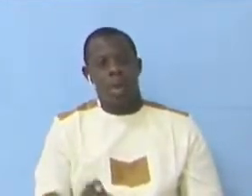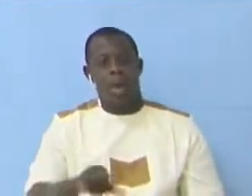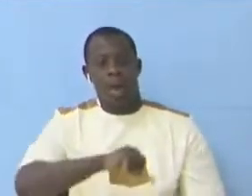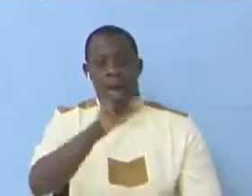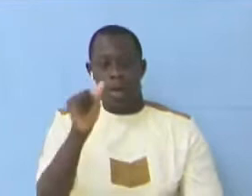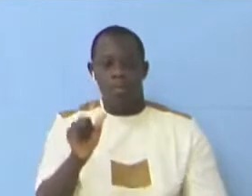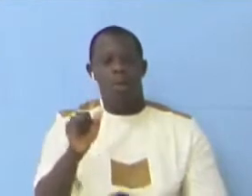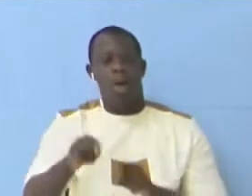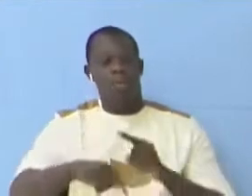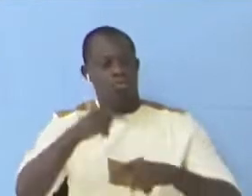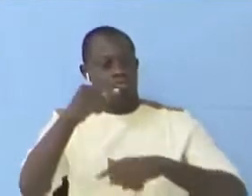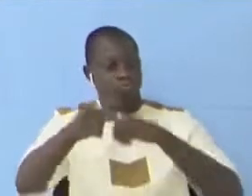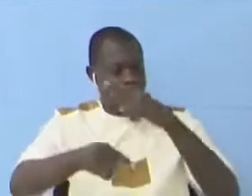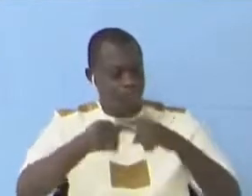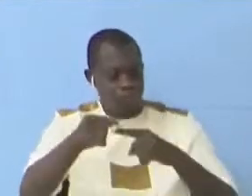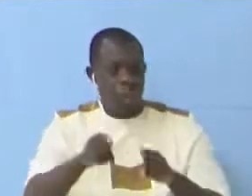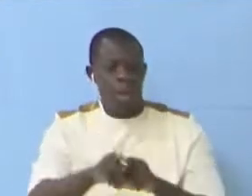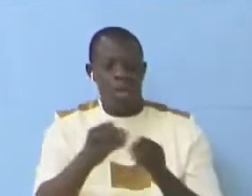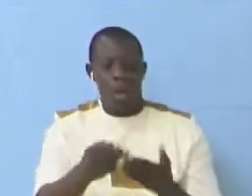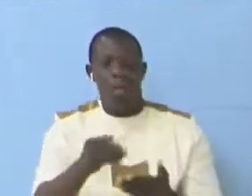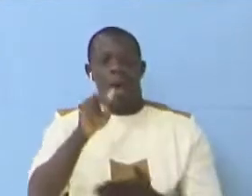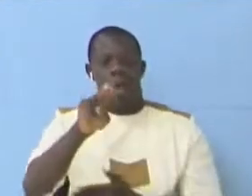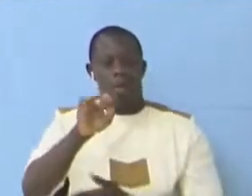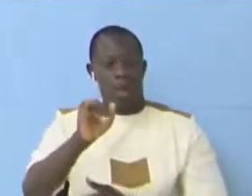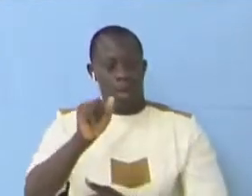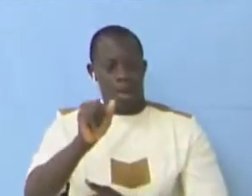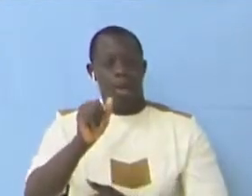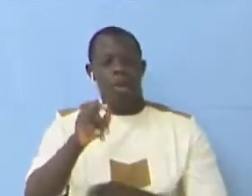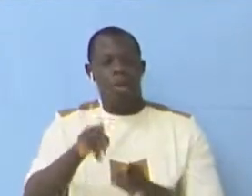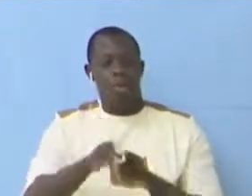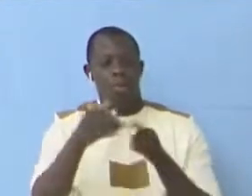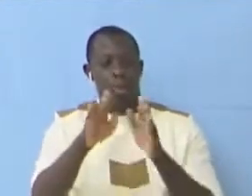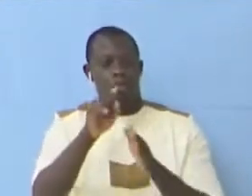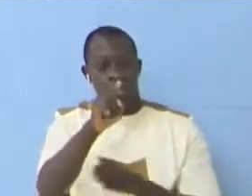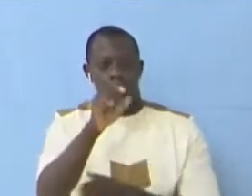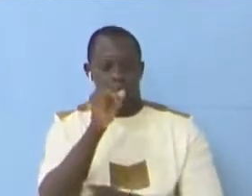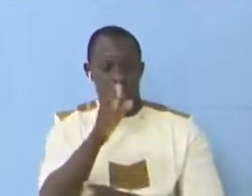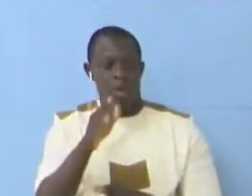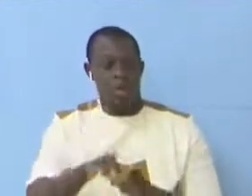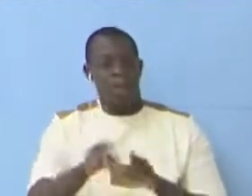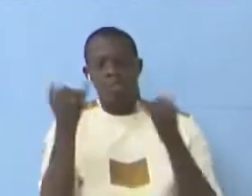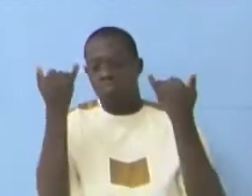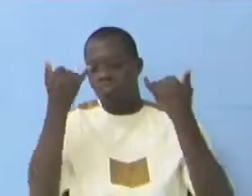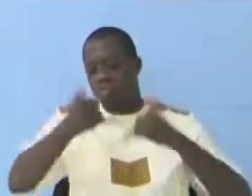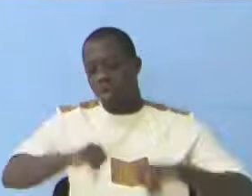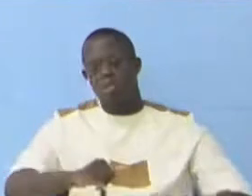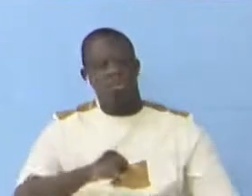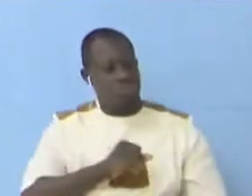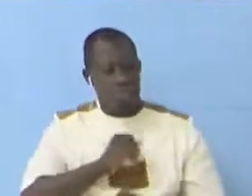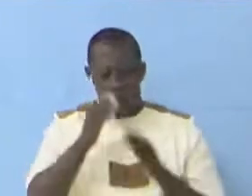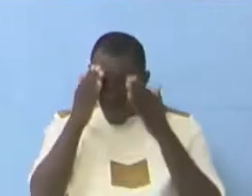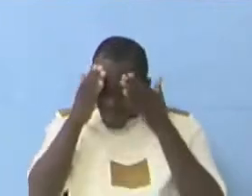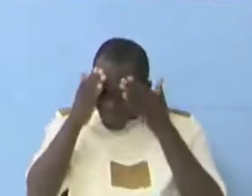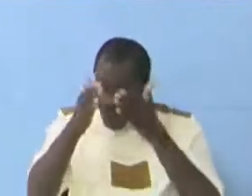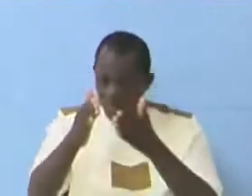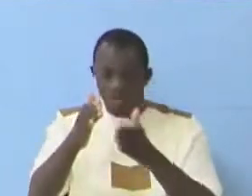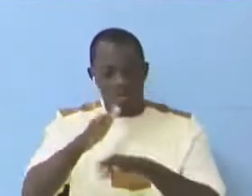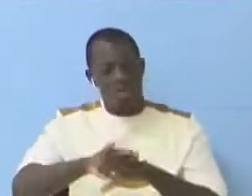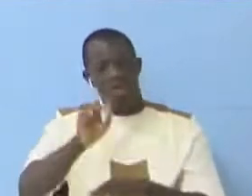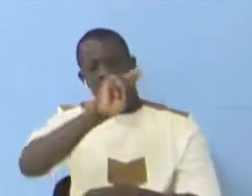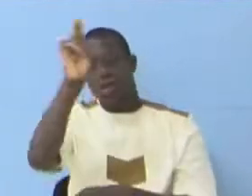progressively, the NIA, as you said it, lost its focus on national security